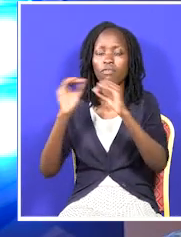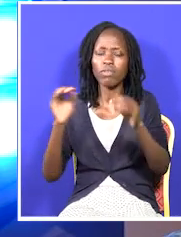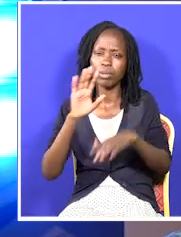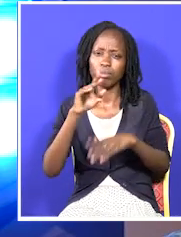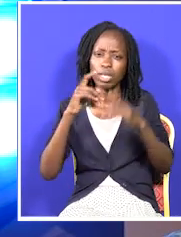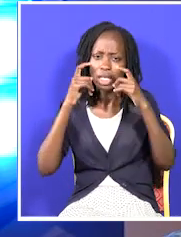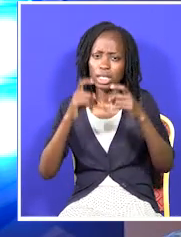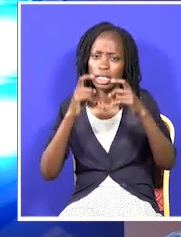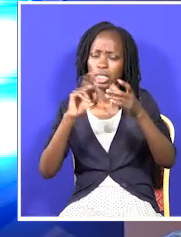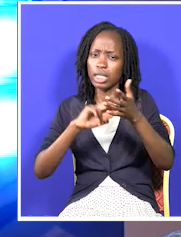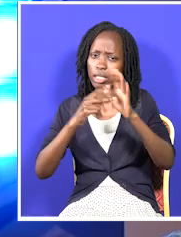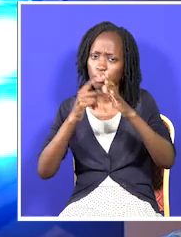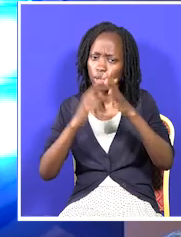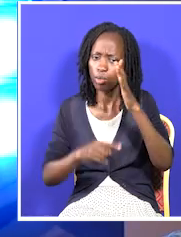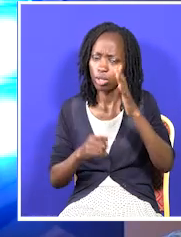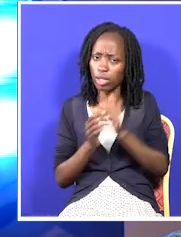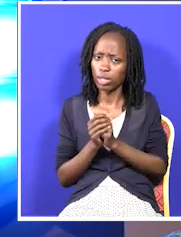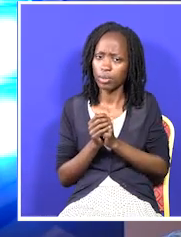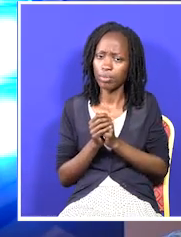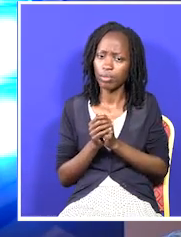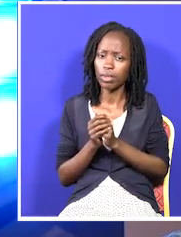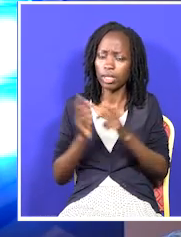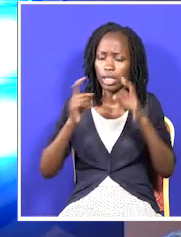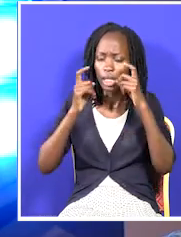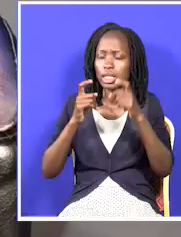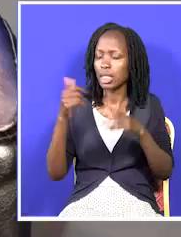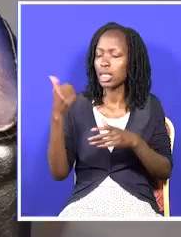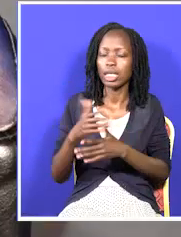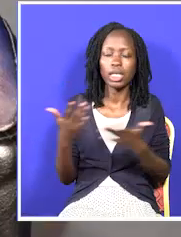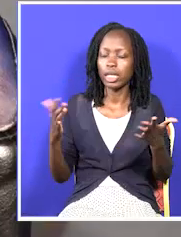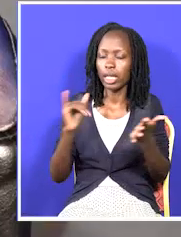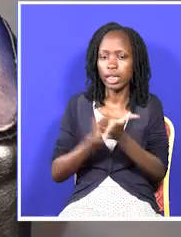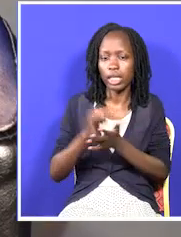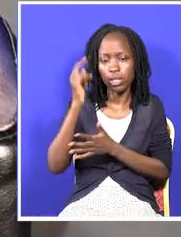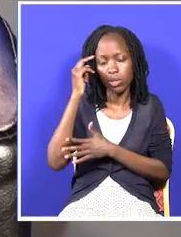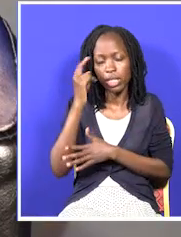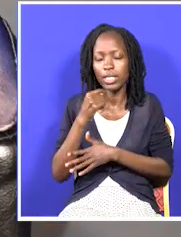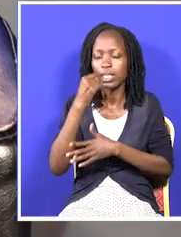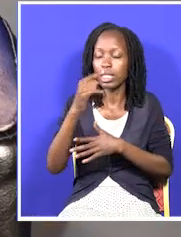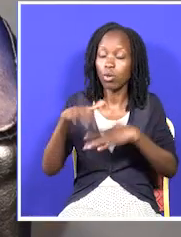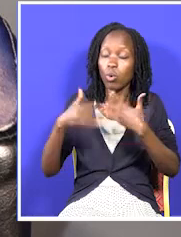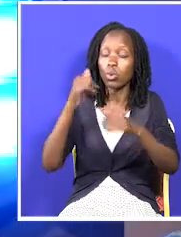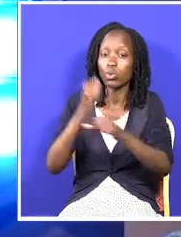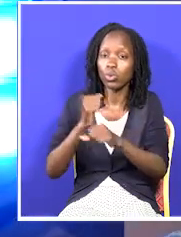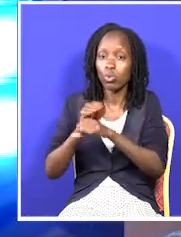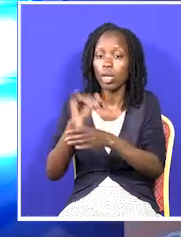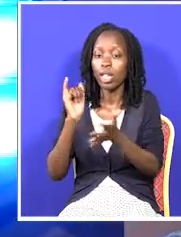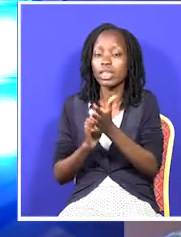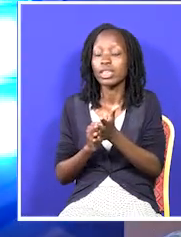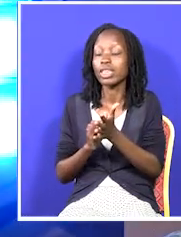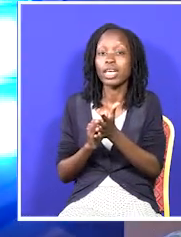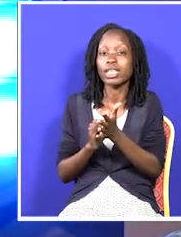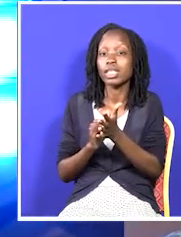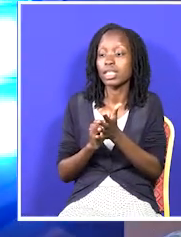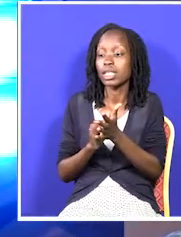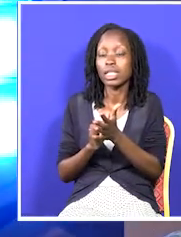sin? Oh yeah, you're right. Sin is anything you think, say, or do that is